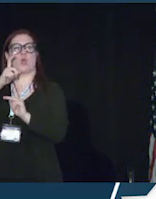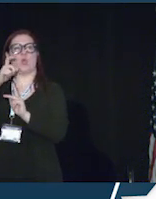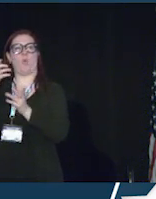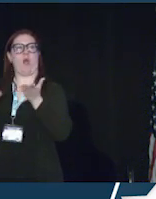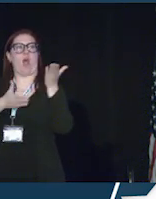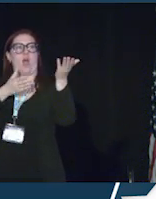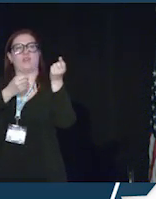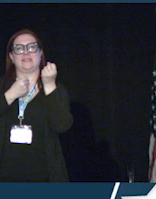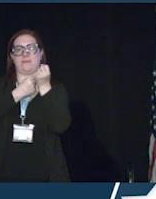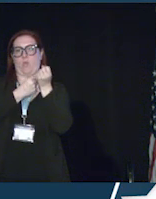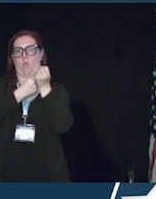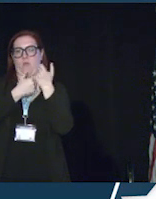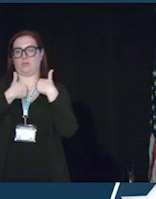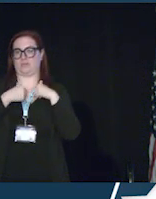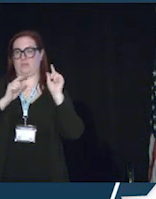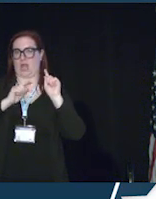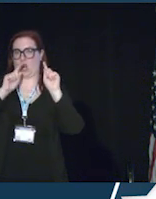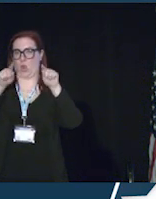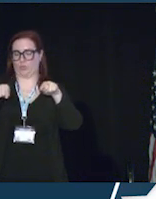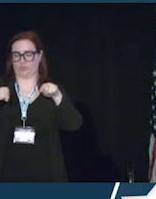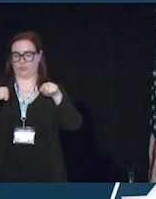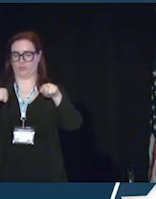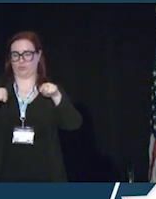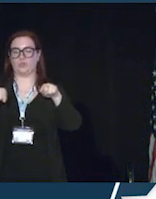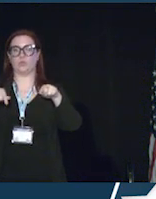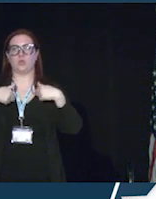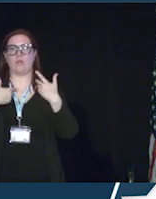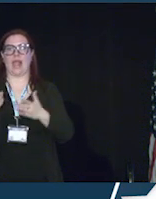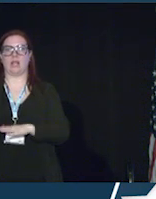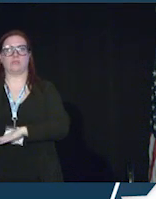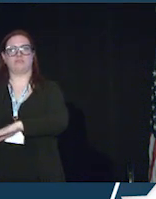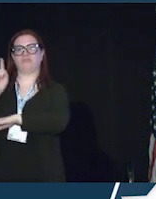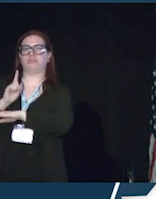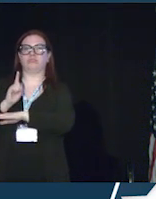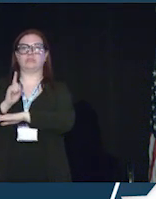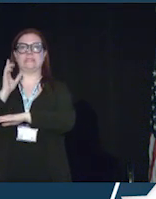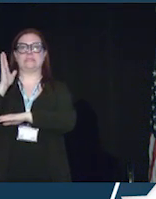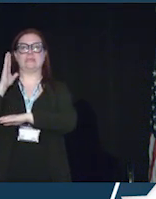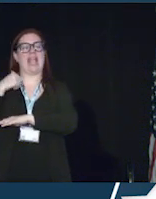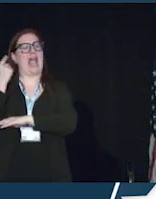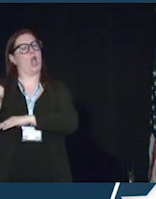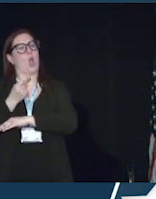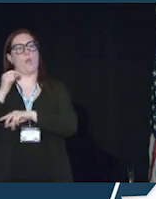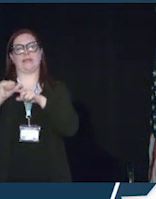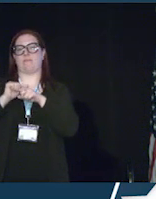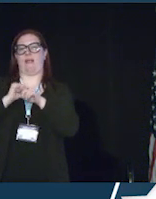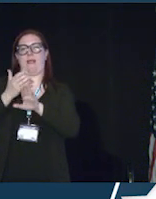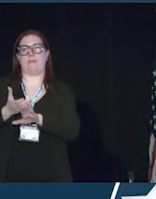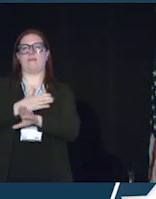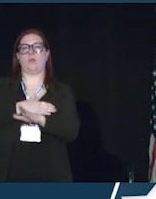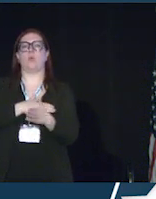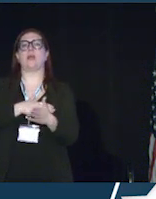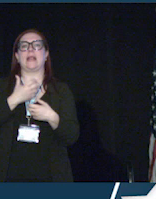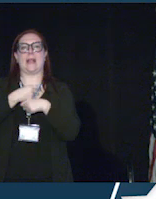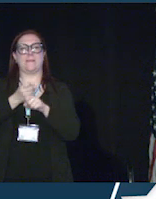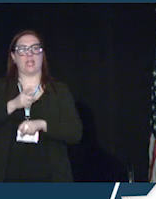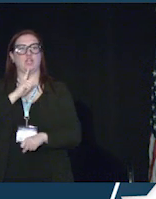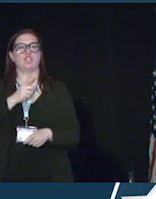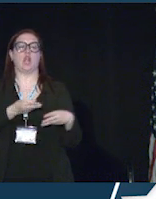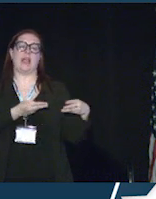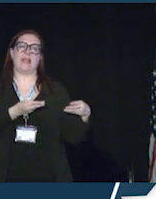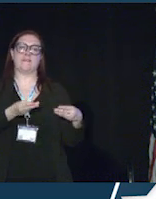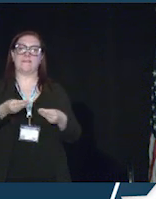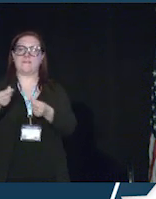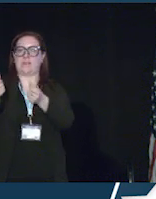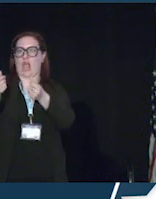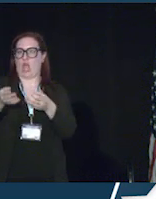go to give a speech, I would always practice beforehand, making sure it flows.